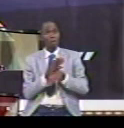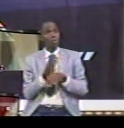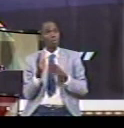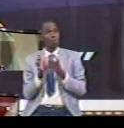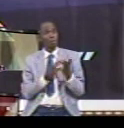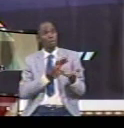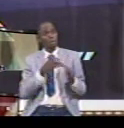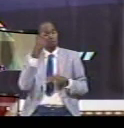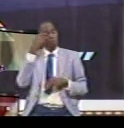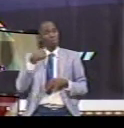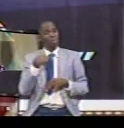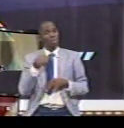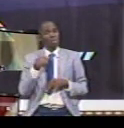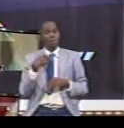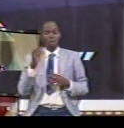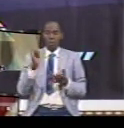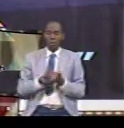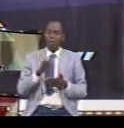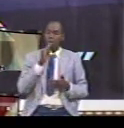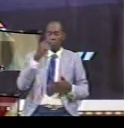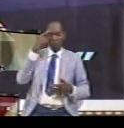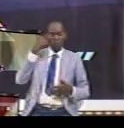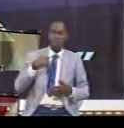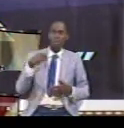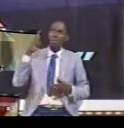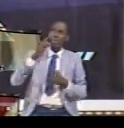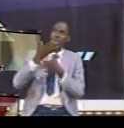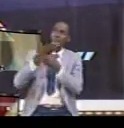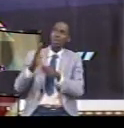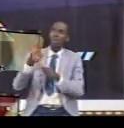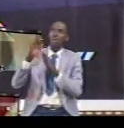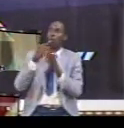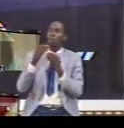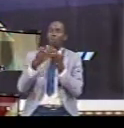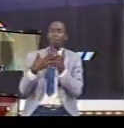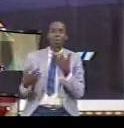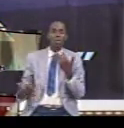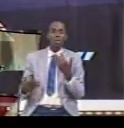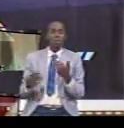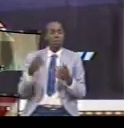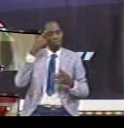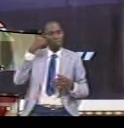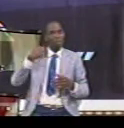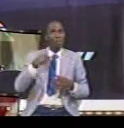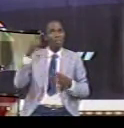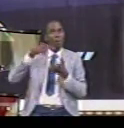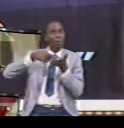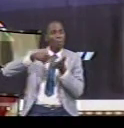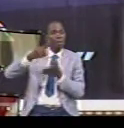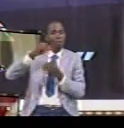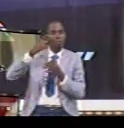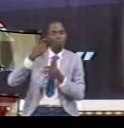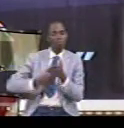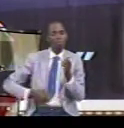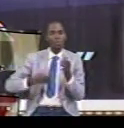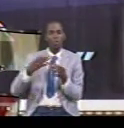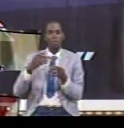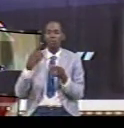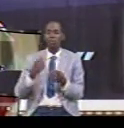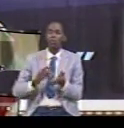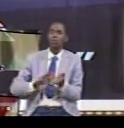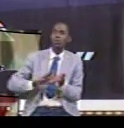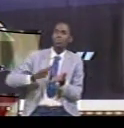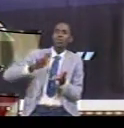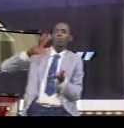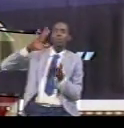for me, he died. That's for me, he shed his blood. That's for me, he paid the price of the glorious salvation. And